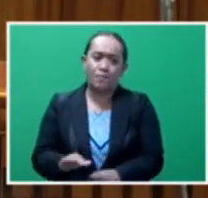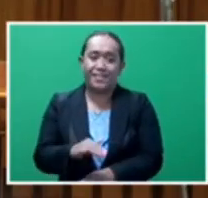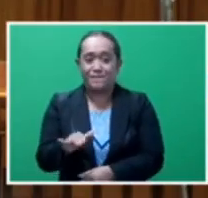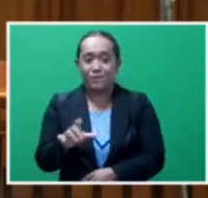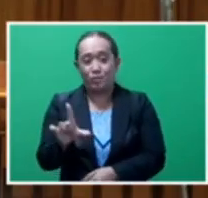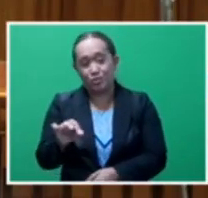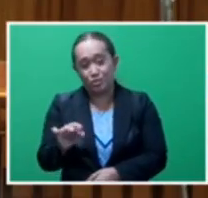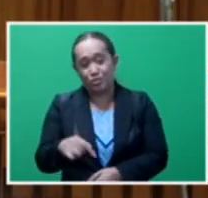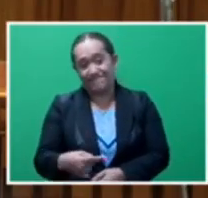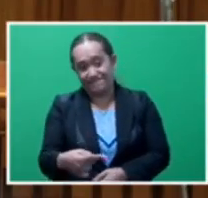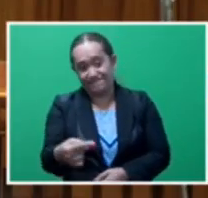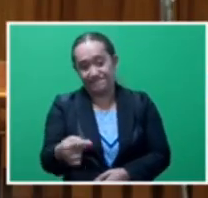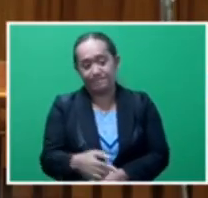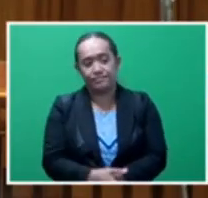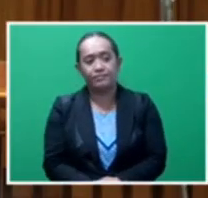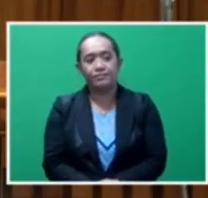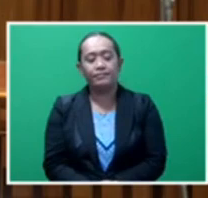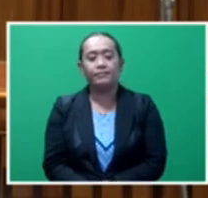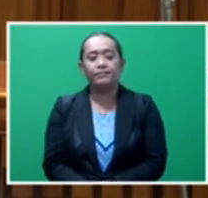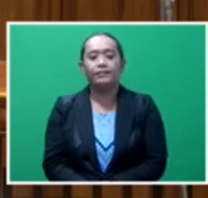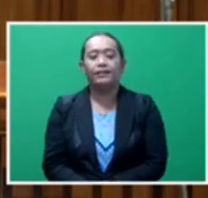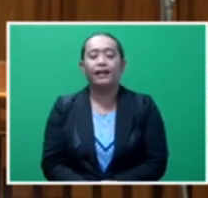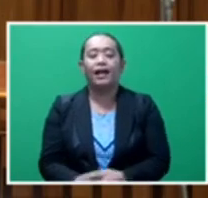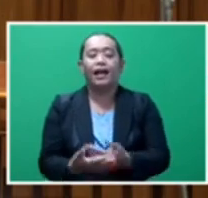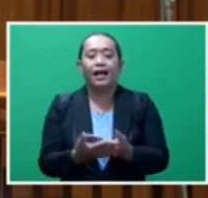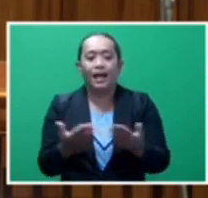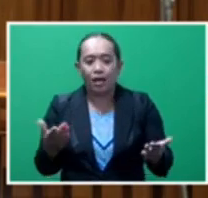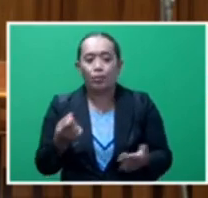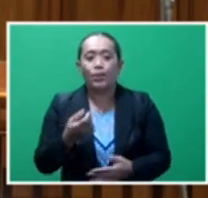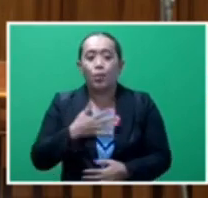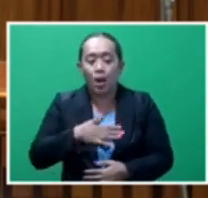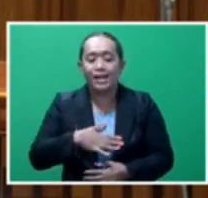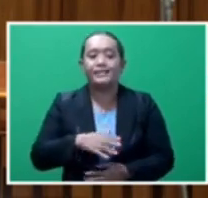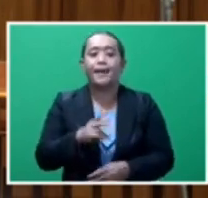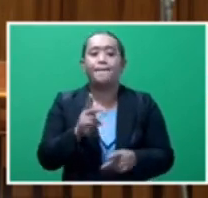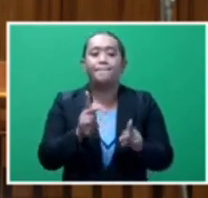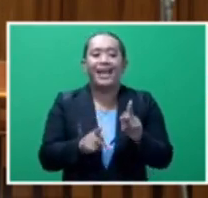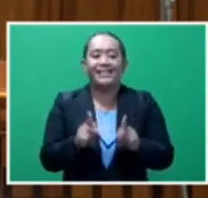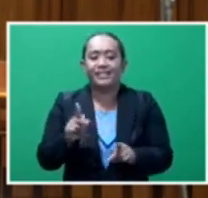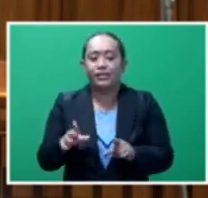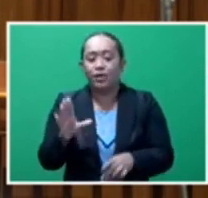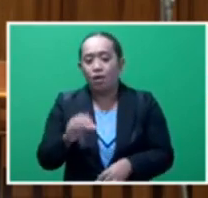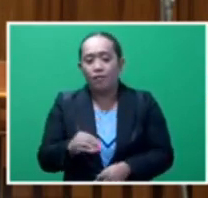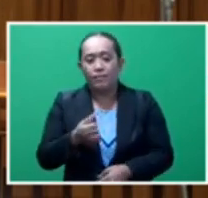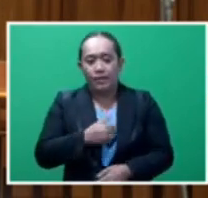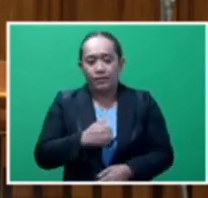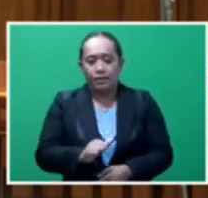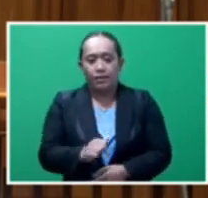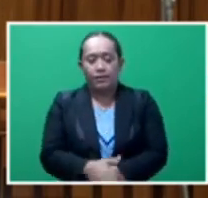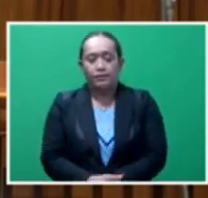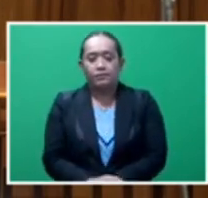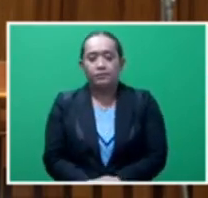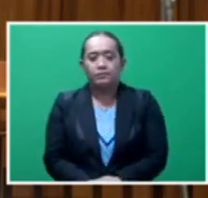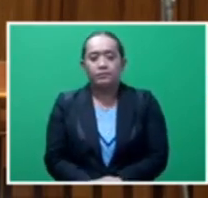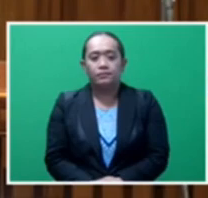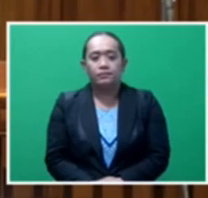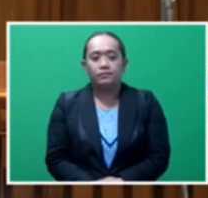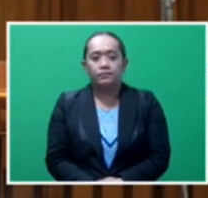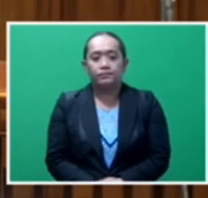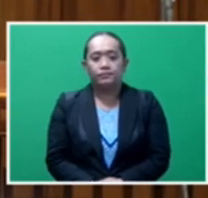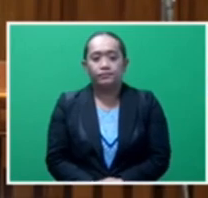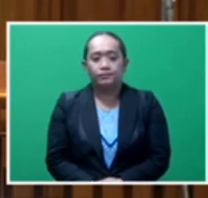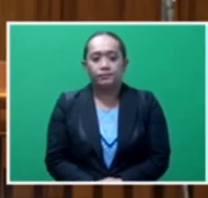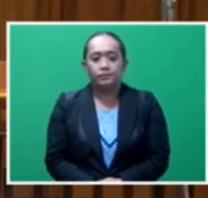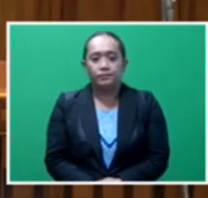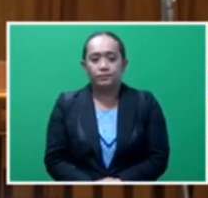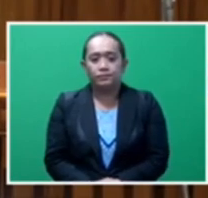because we need to inculcate a behavior, a pattern of behavior. We need to ensure compliance. We need to ensure